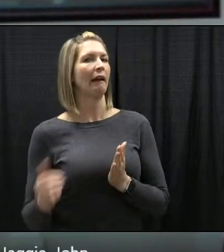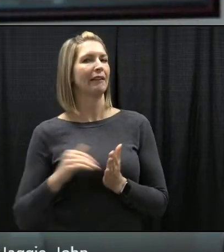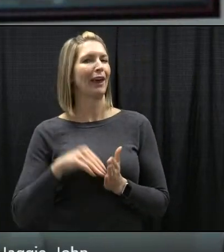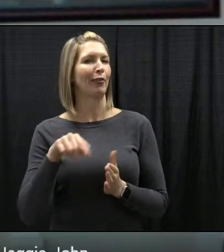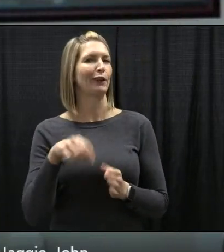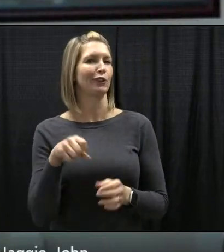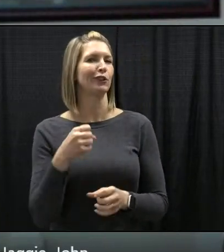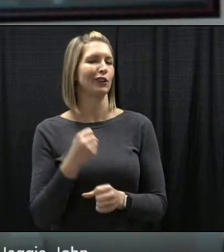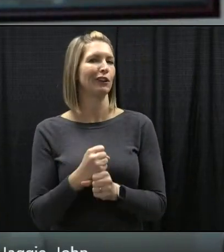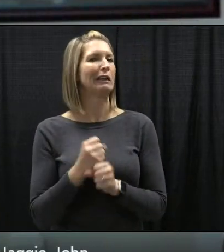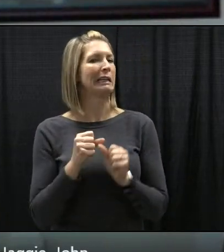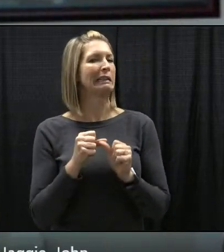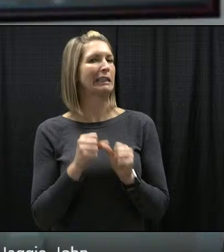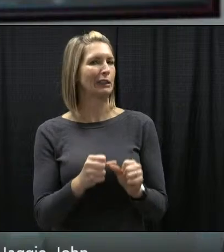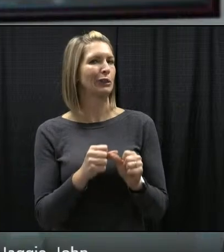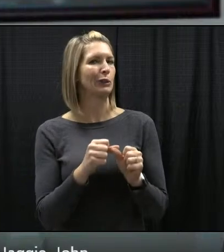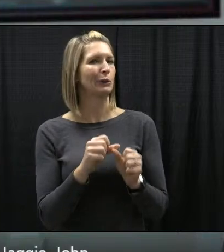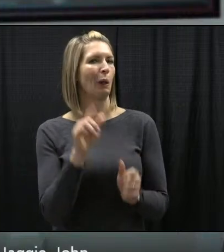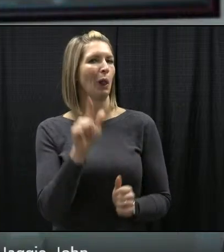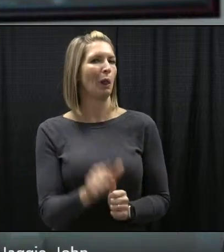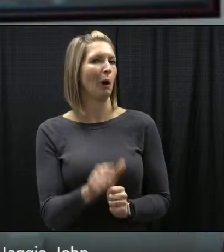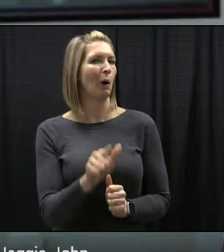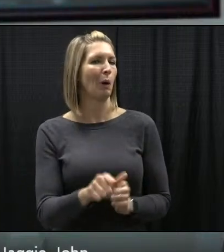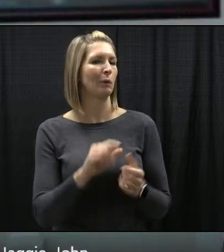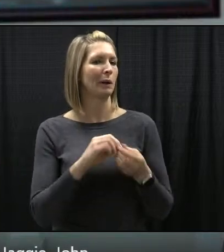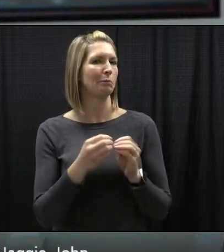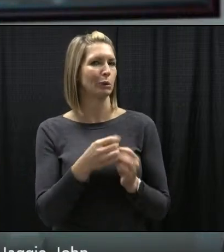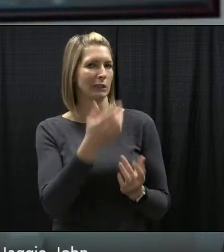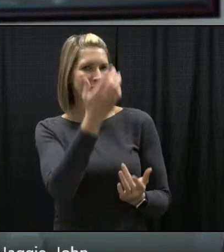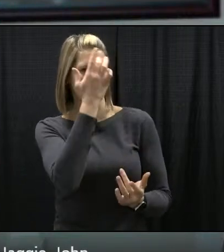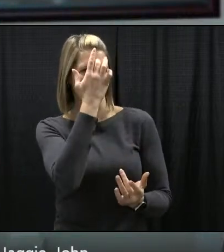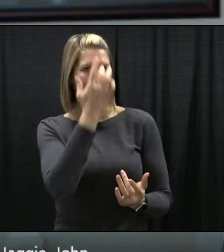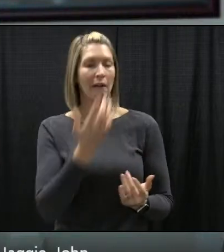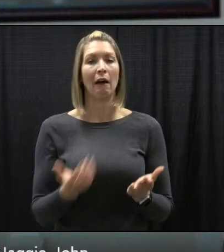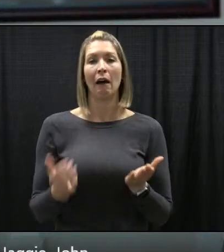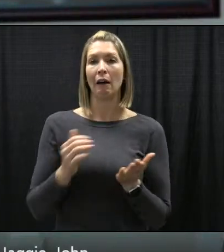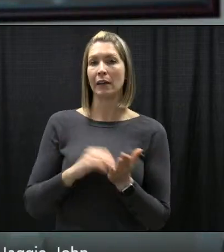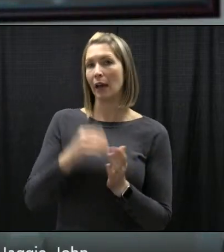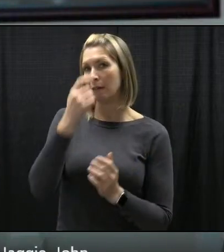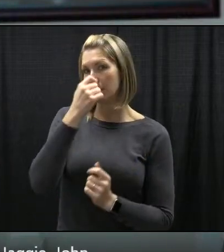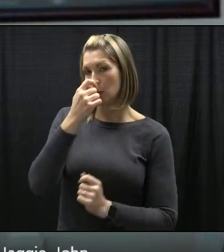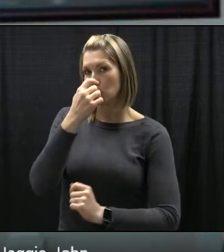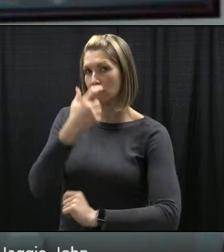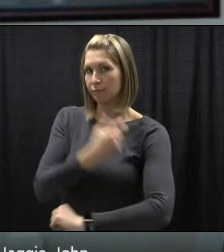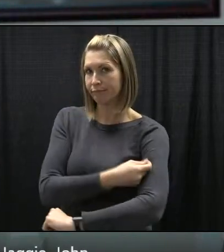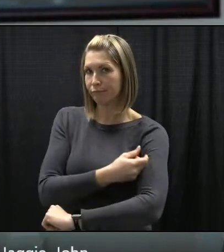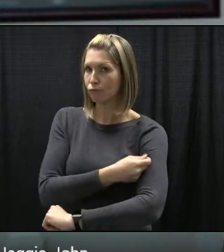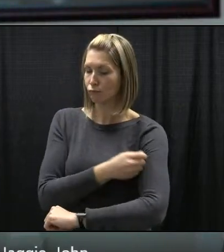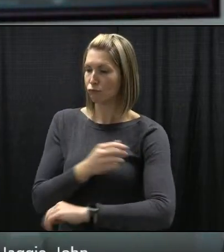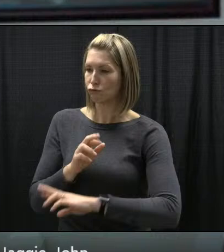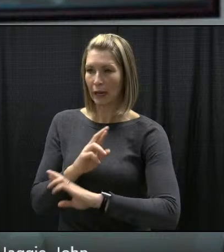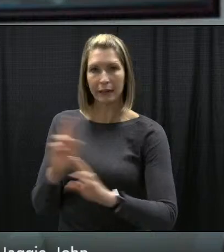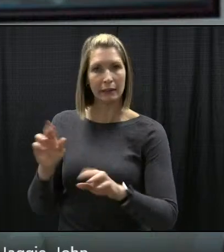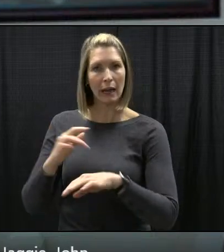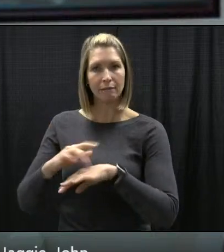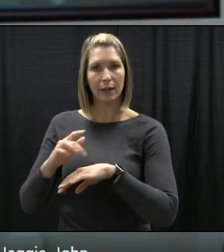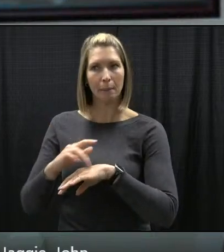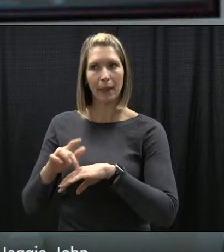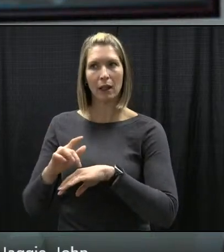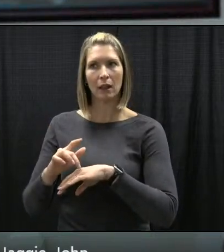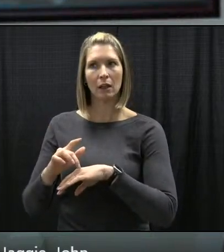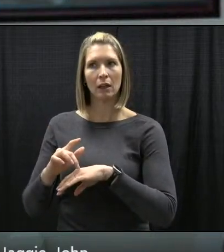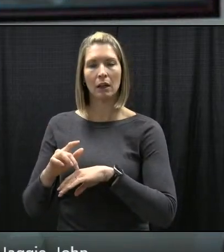could bring that on for a third also. So those shots are available. Booking for those appointments was